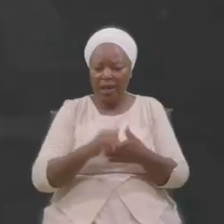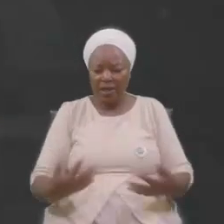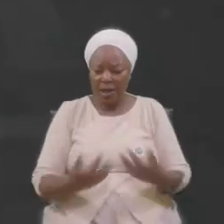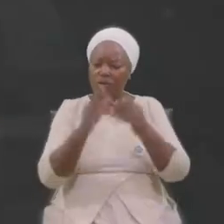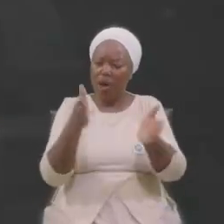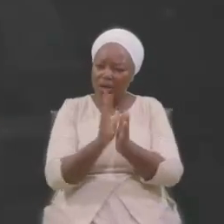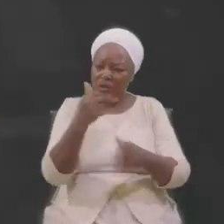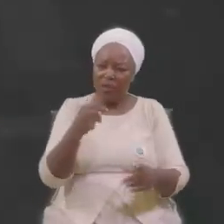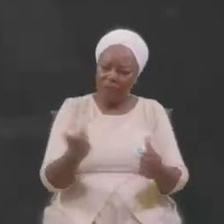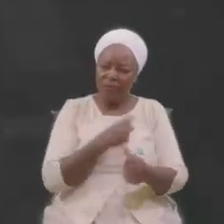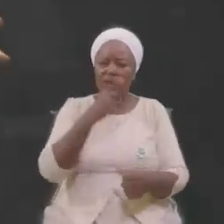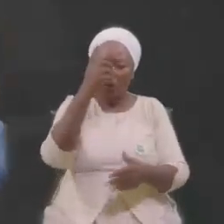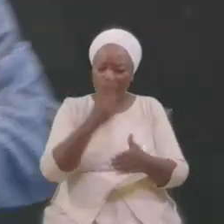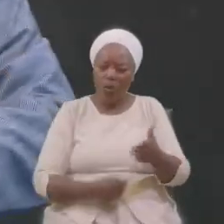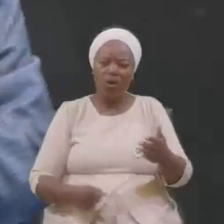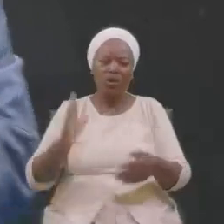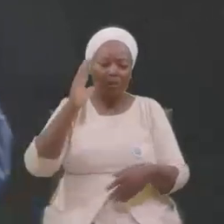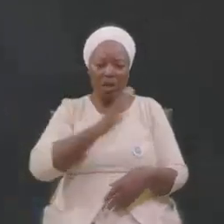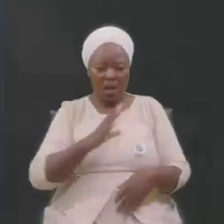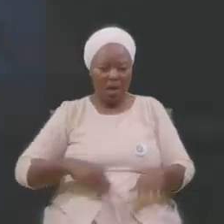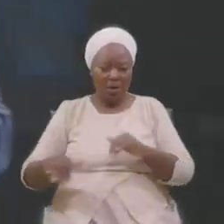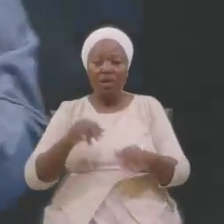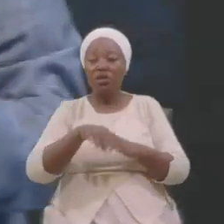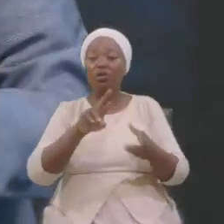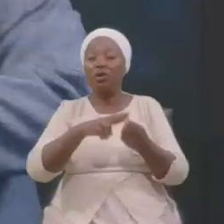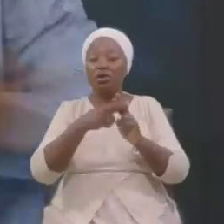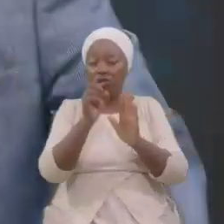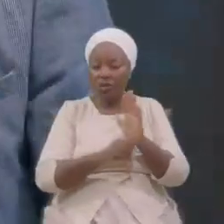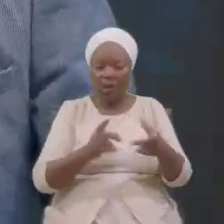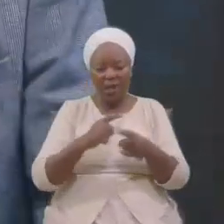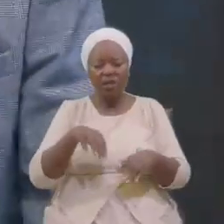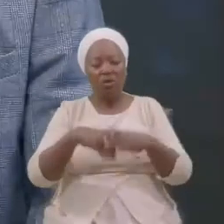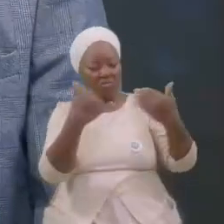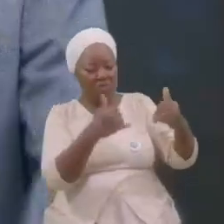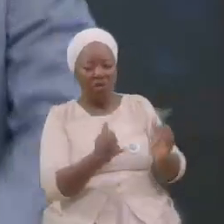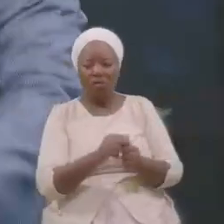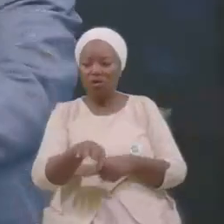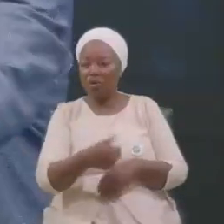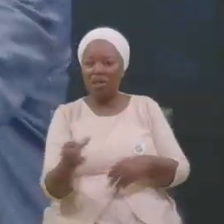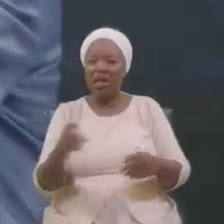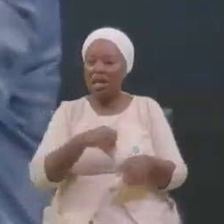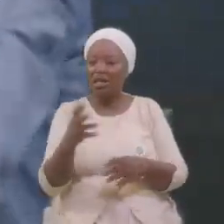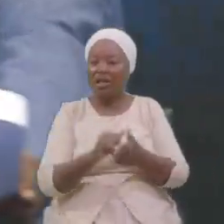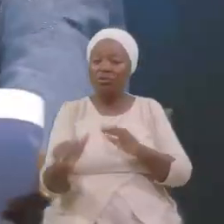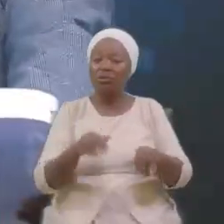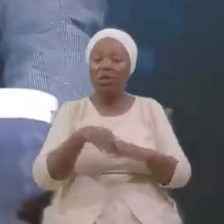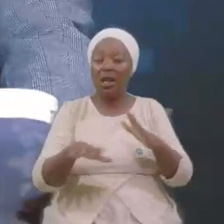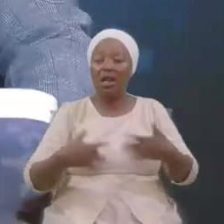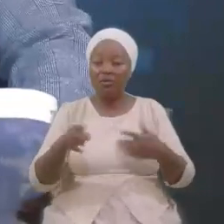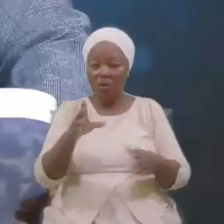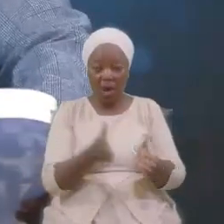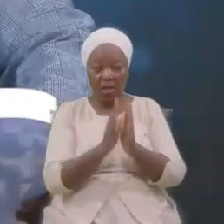Christ do? In your relationships, in your interaction, everything that you do in life, you are